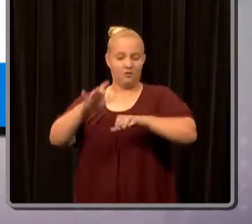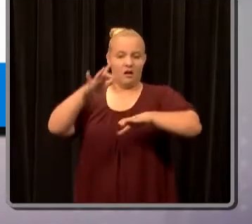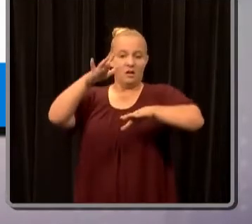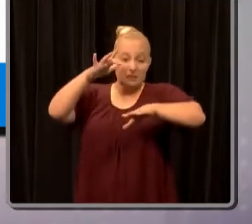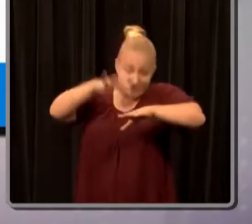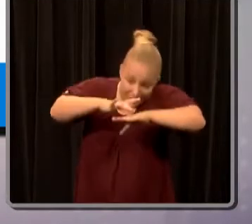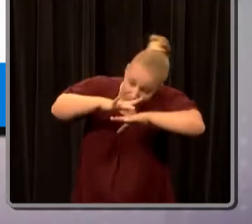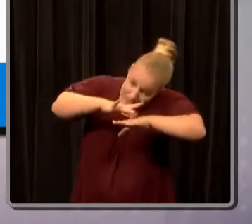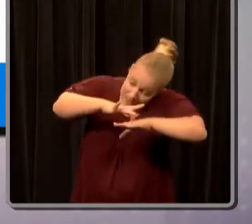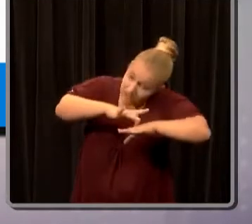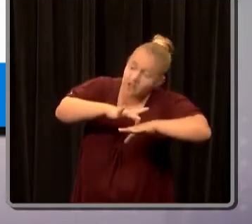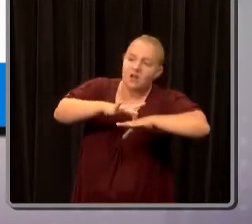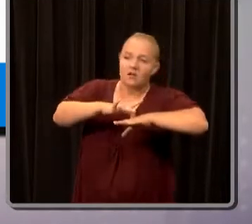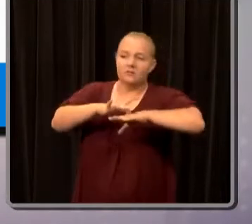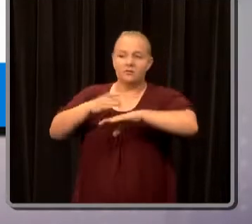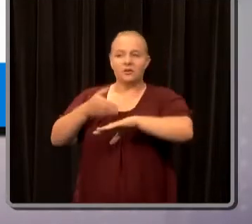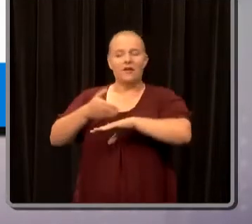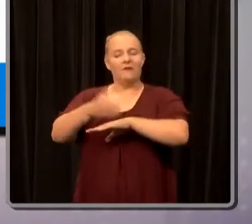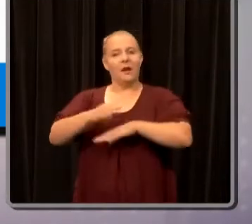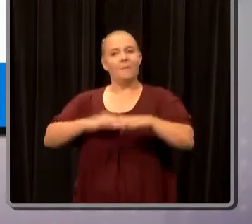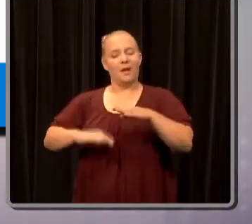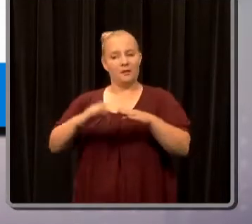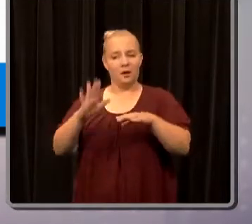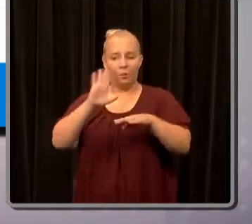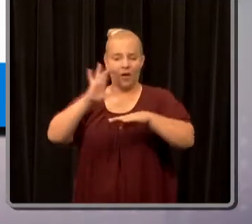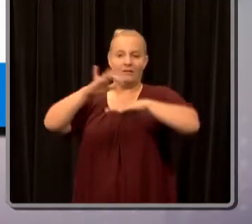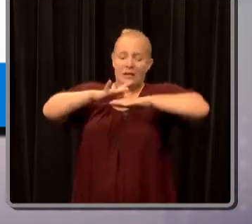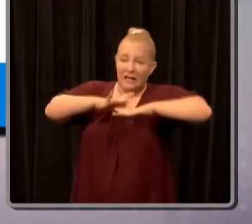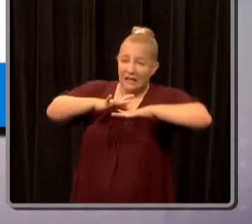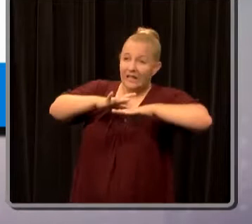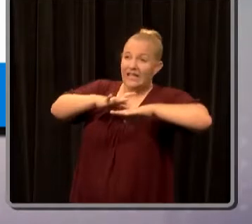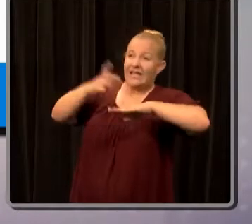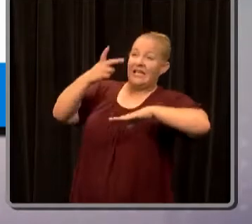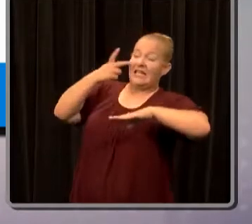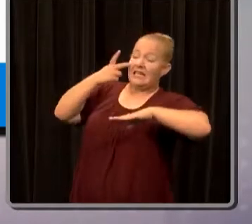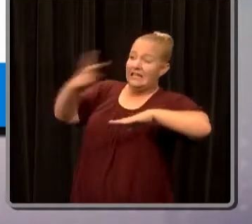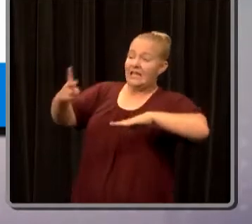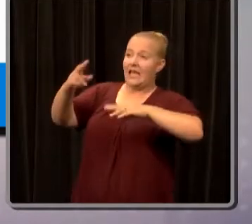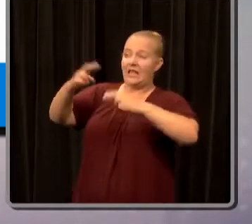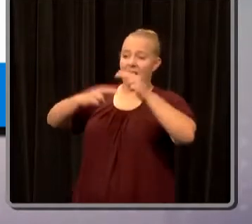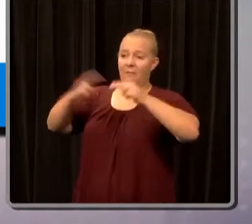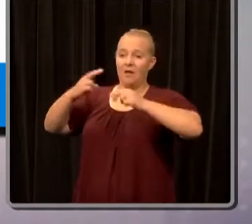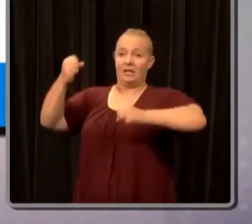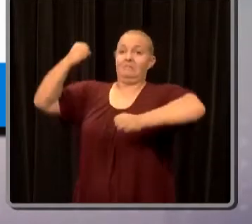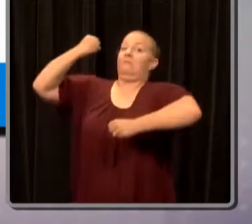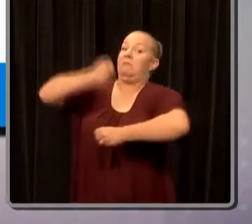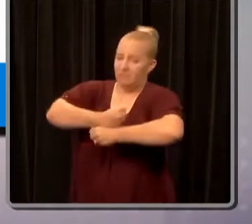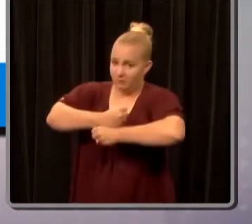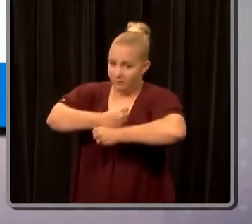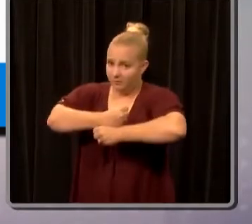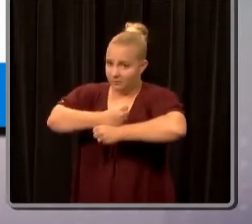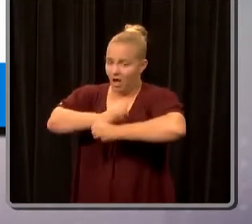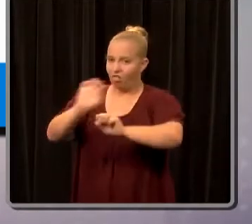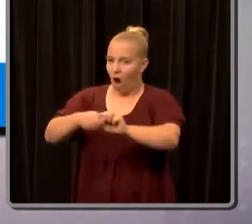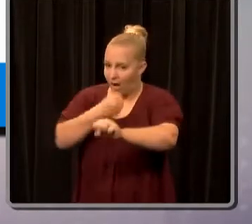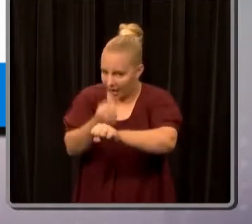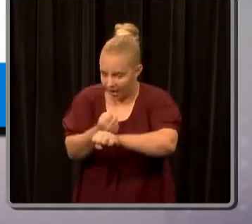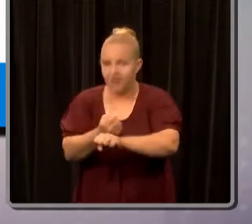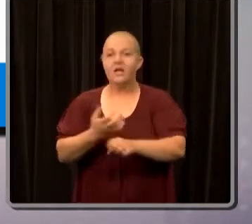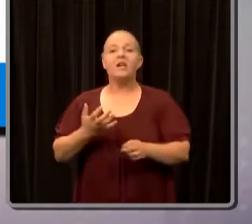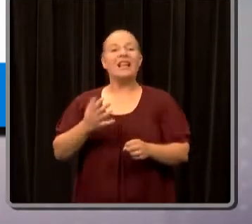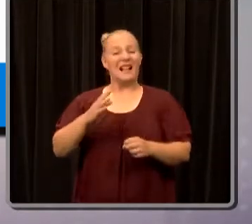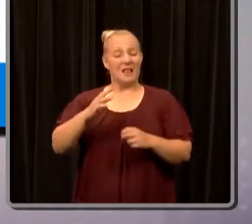button. After basically they're going to press it until they see the building go into lockdown. Those same beacons that we're going to put up throughout the